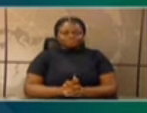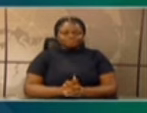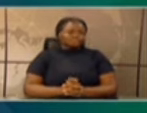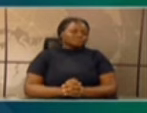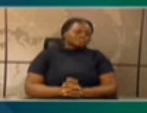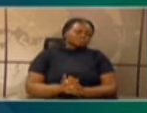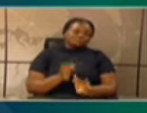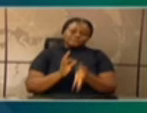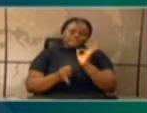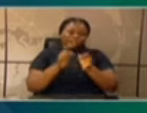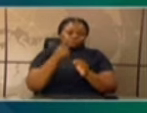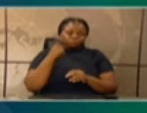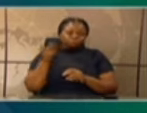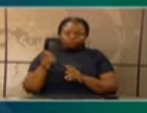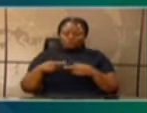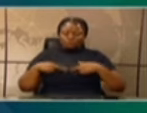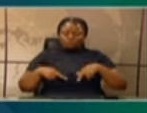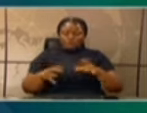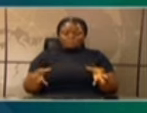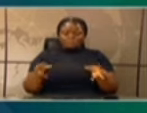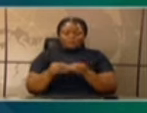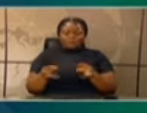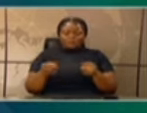sa wo fa kwen do do a e wo UK a